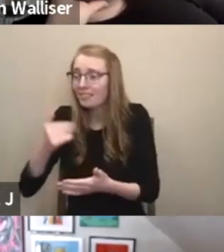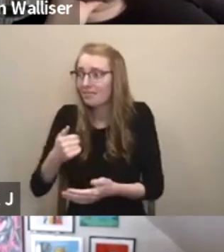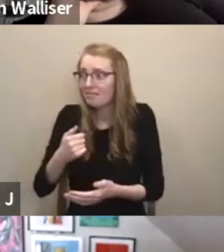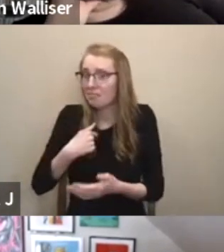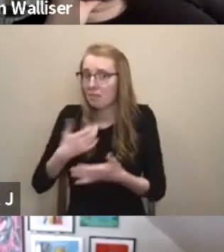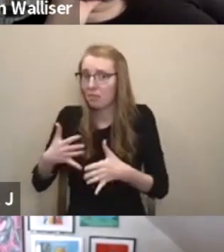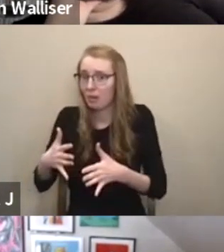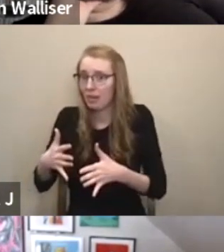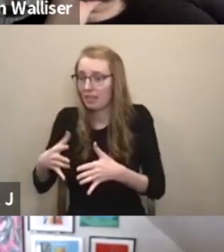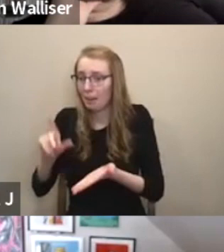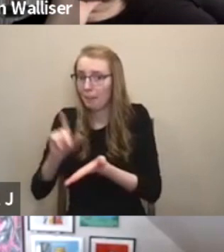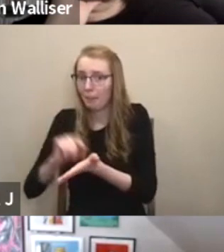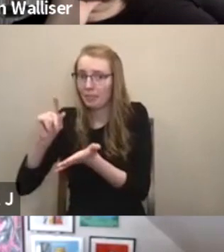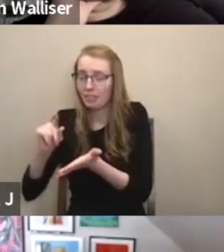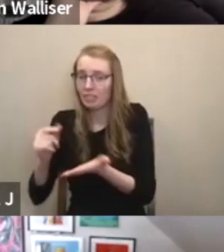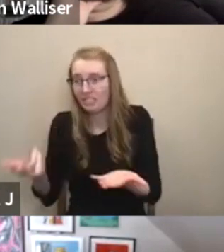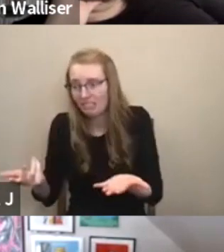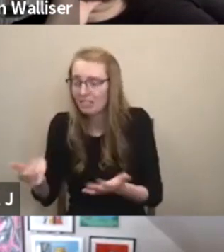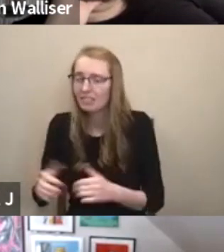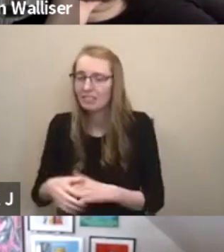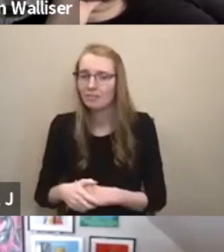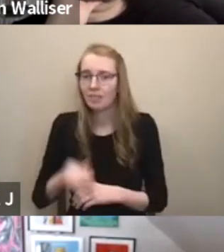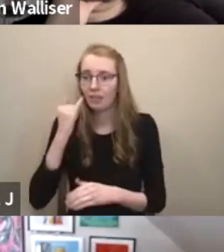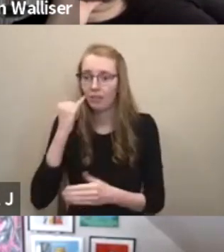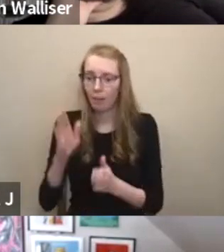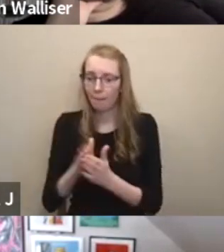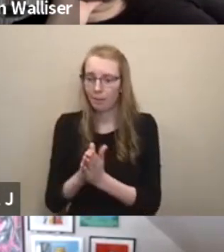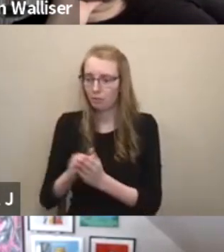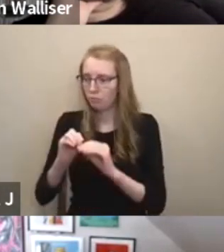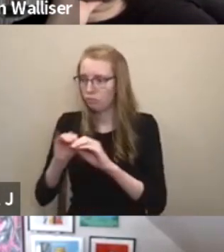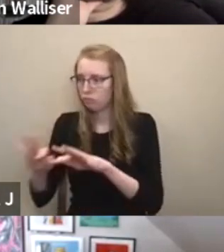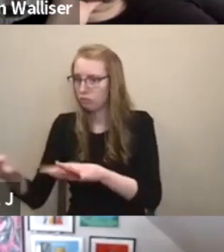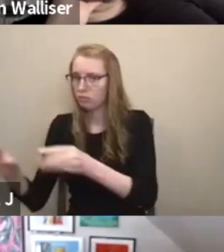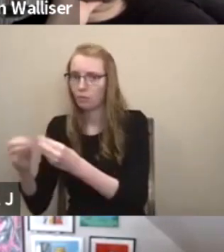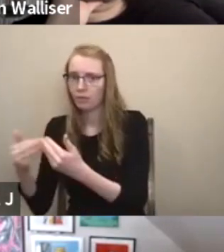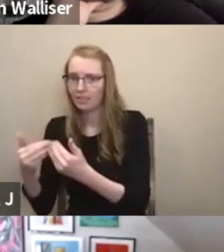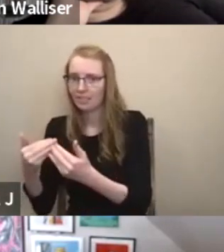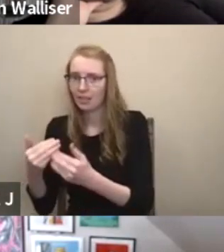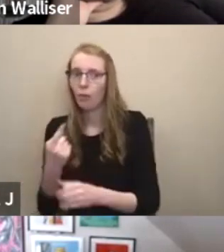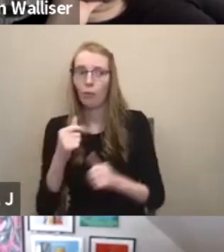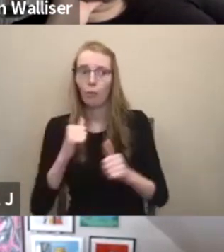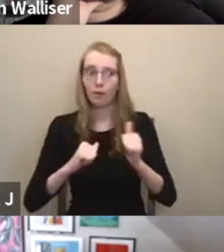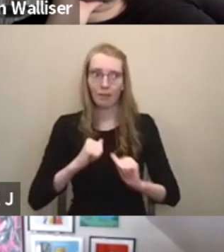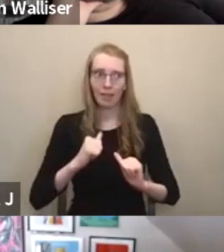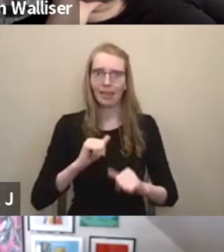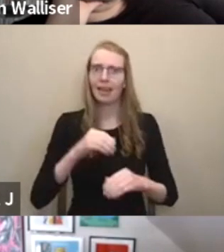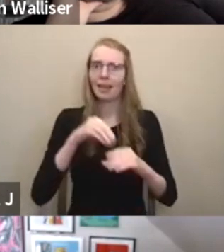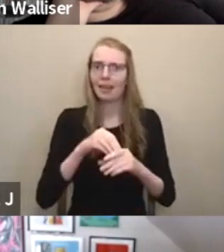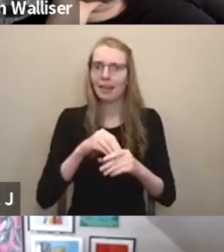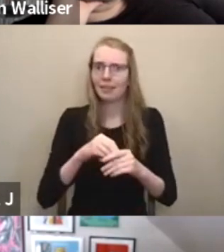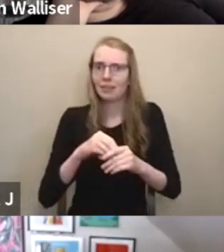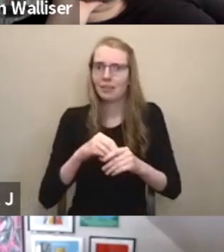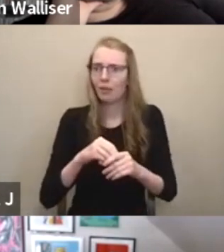I had a play in New York and Washington because my book was in the Library of Congress. It's Yeah. just